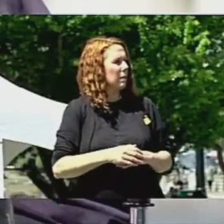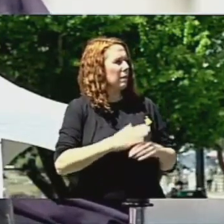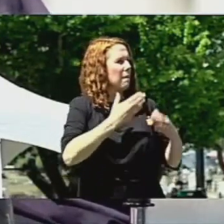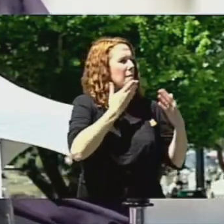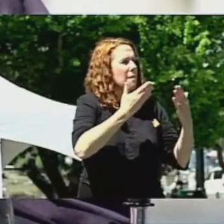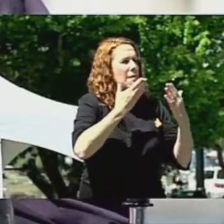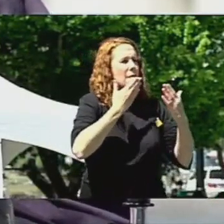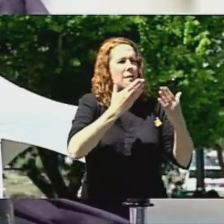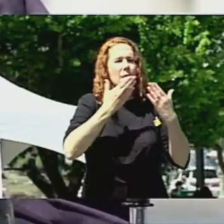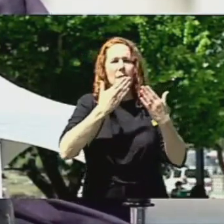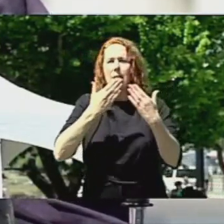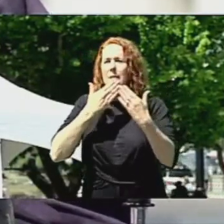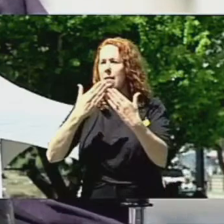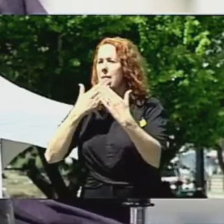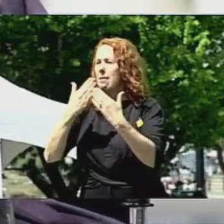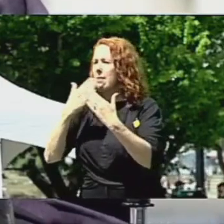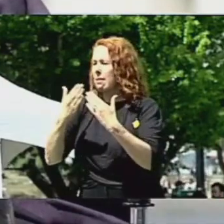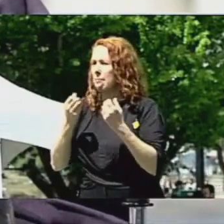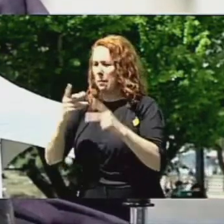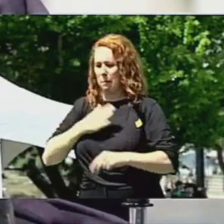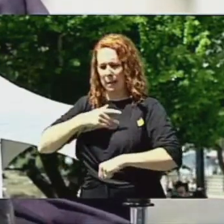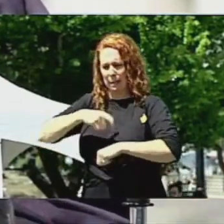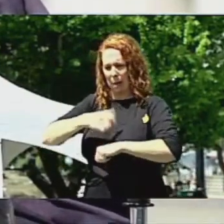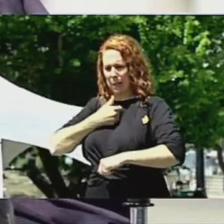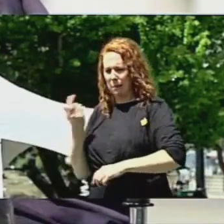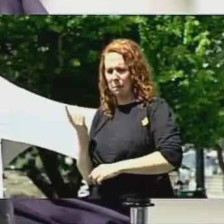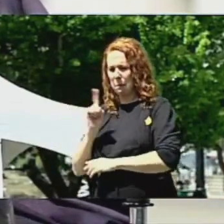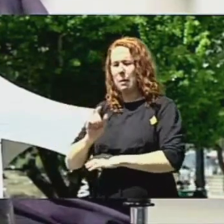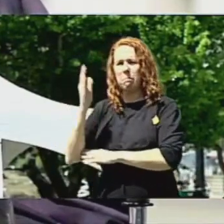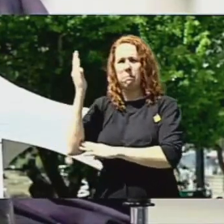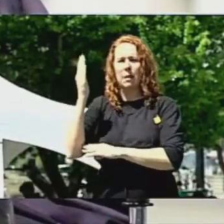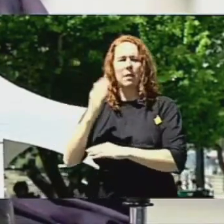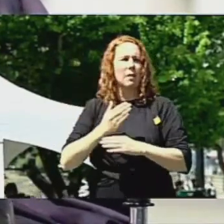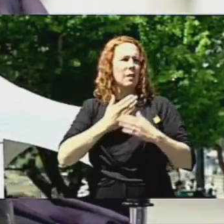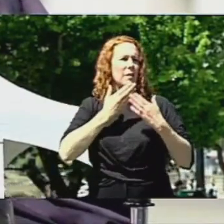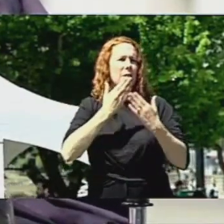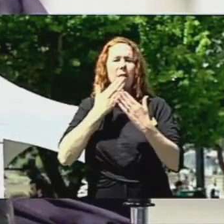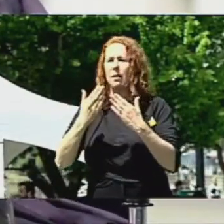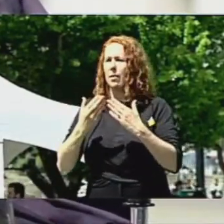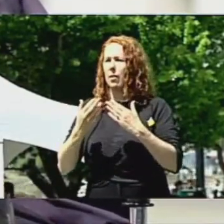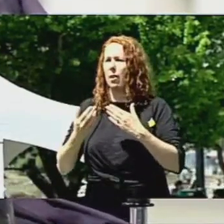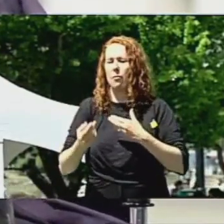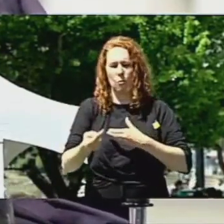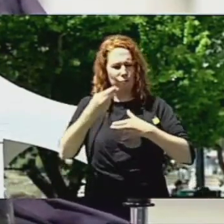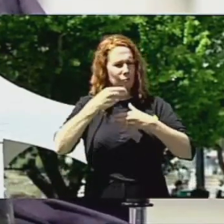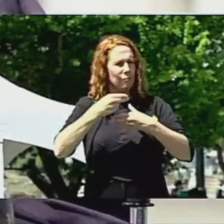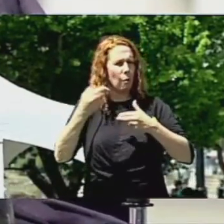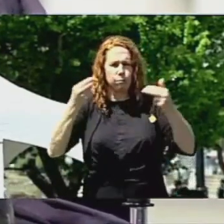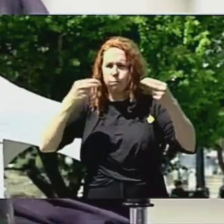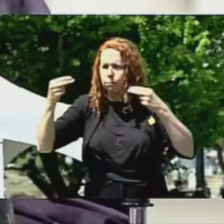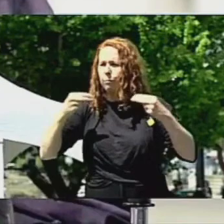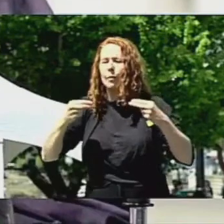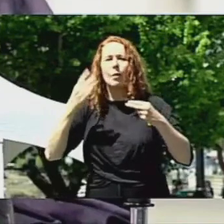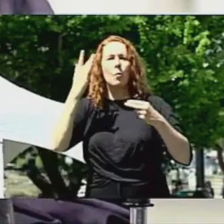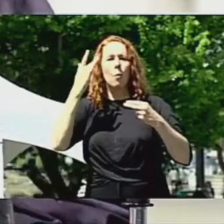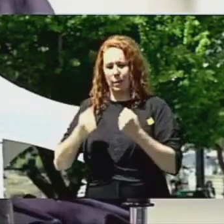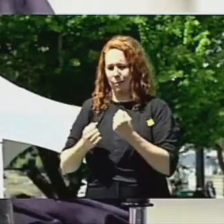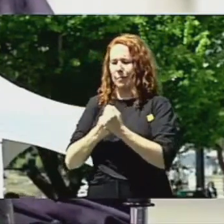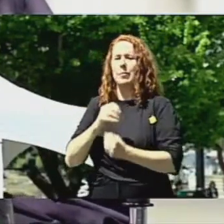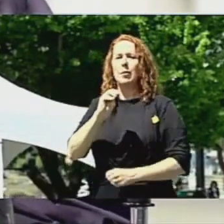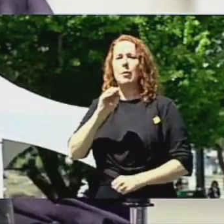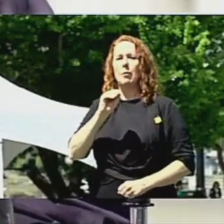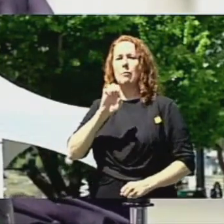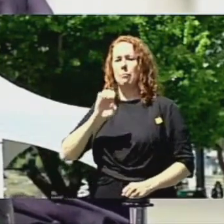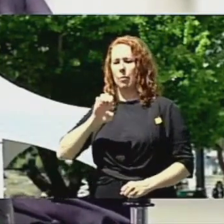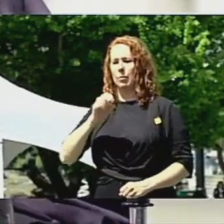one of you for allowing me to speak today. I'm also super thankful for all of you coming to support Moose High campaign. Remember this